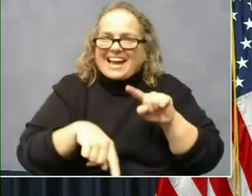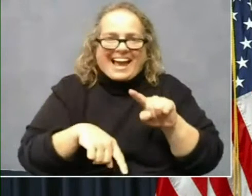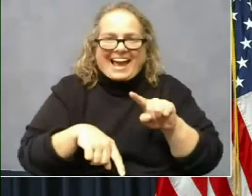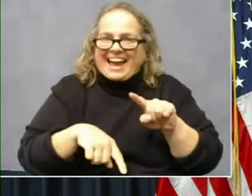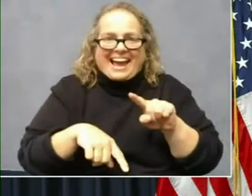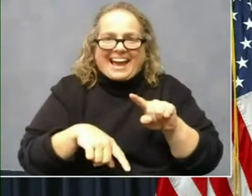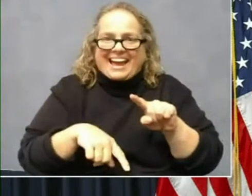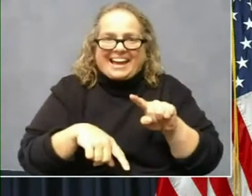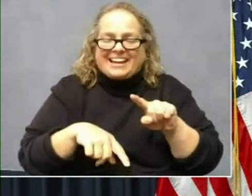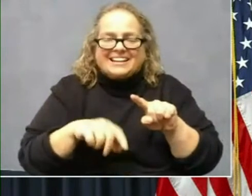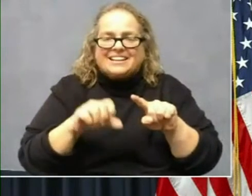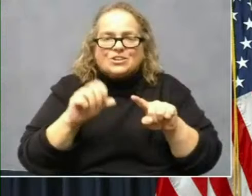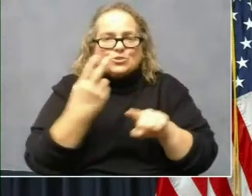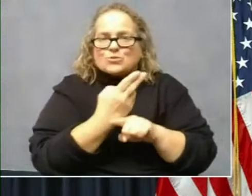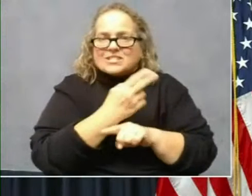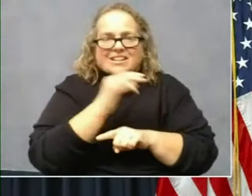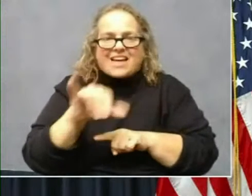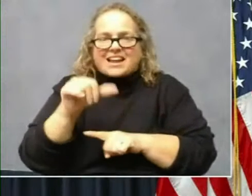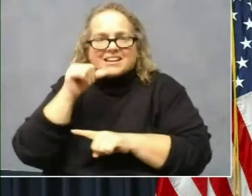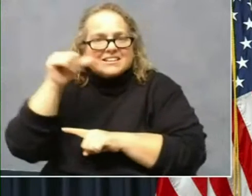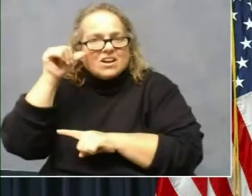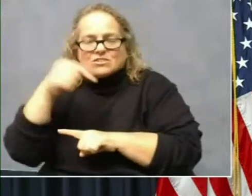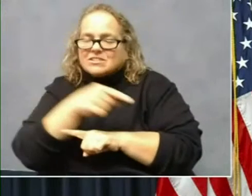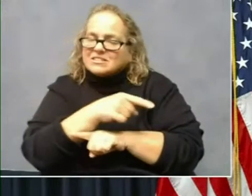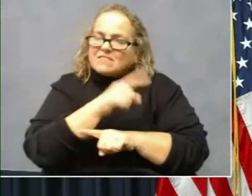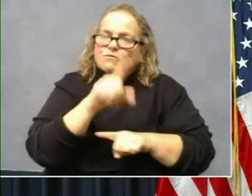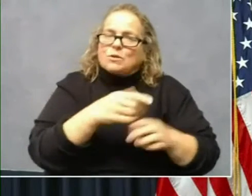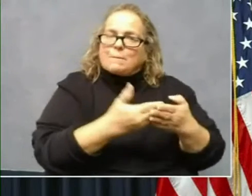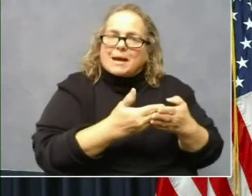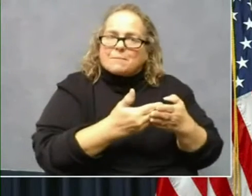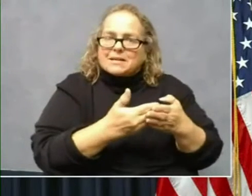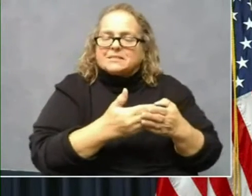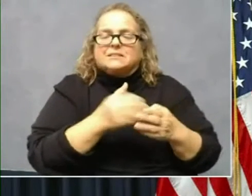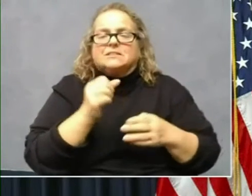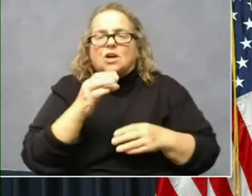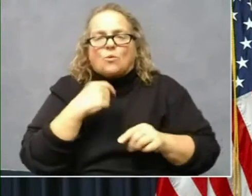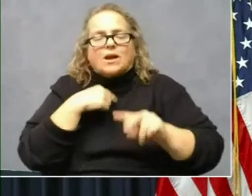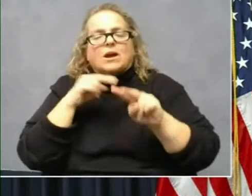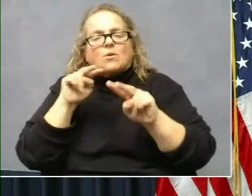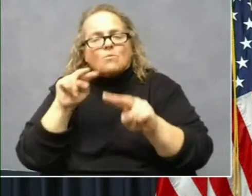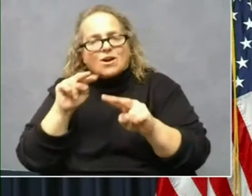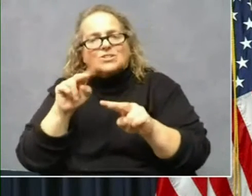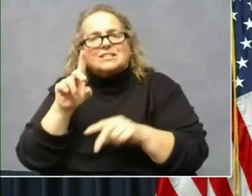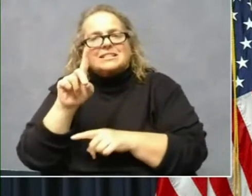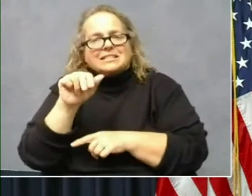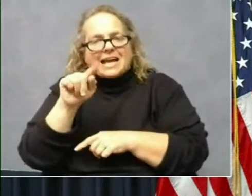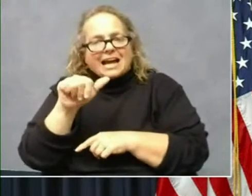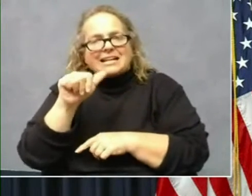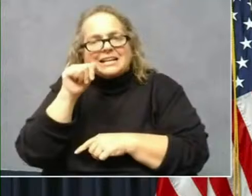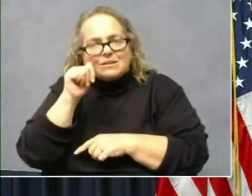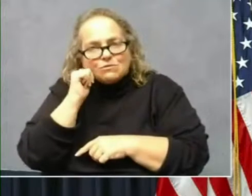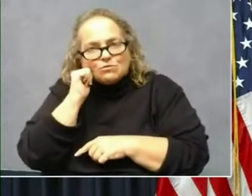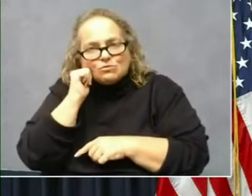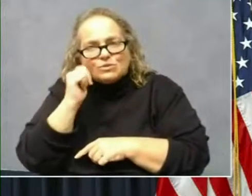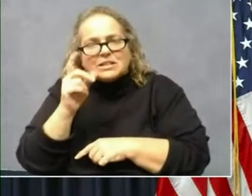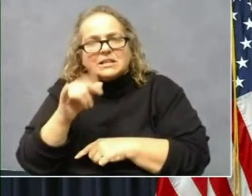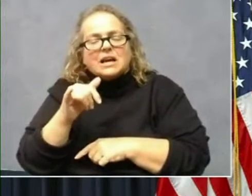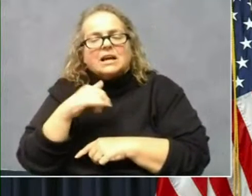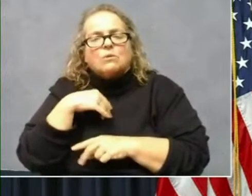it's a watching the data every day, but we are watching just as much about the growth as the